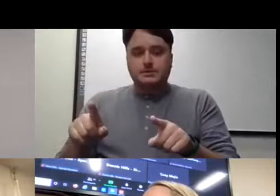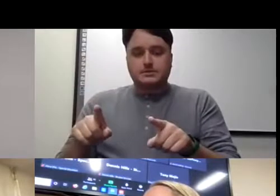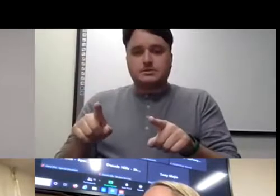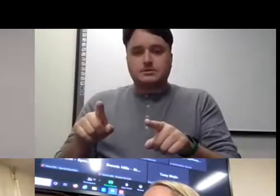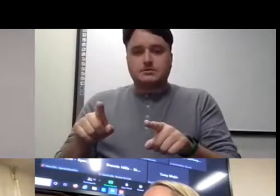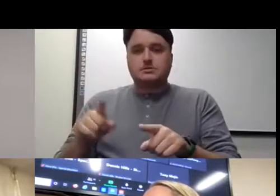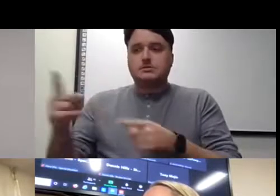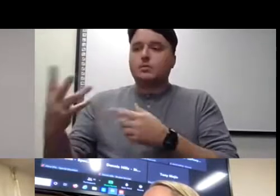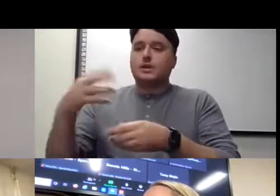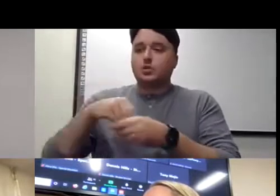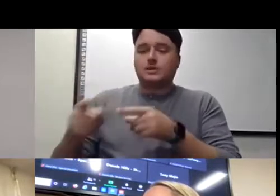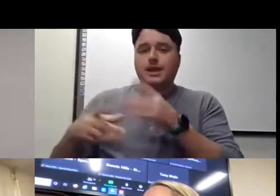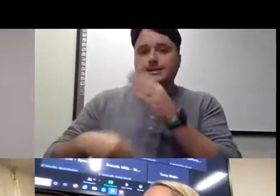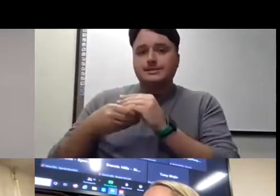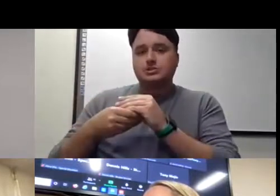to include an additional